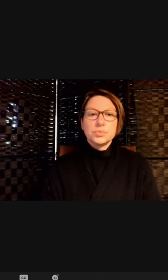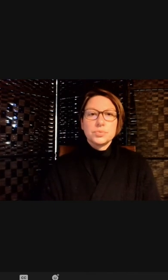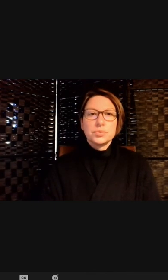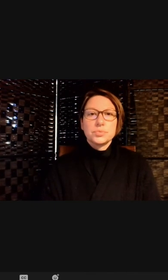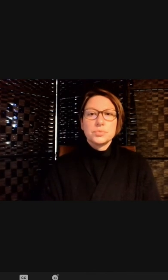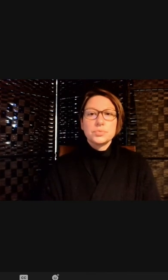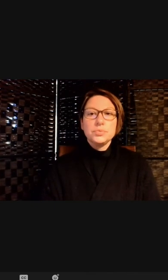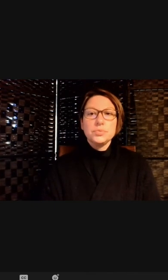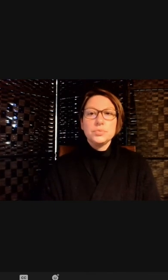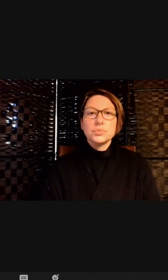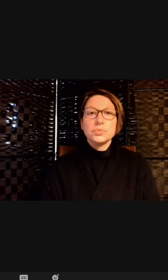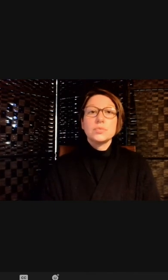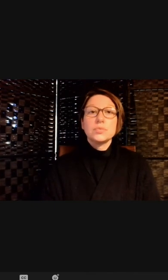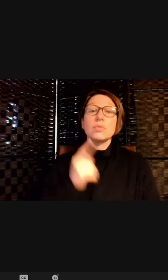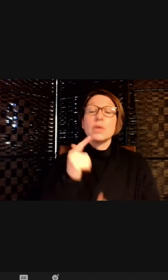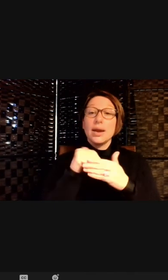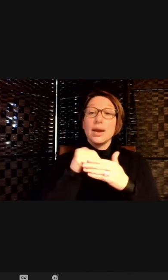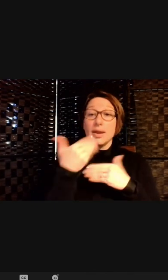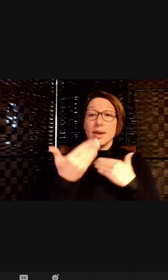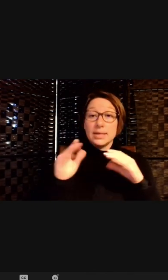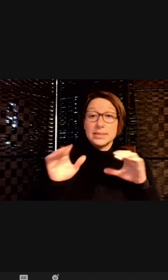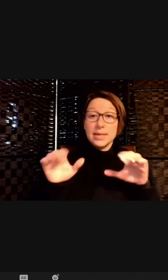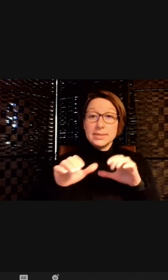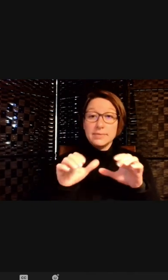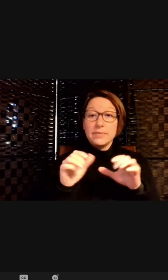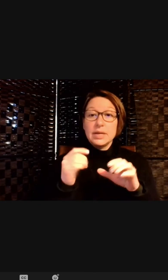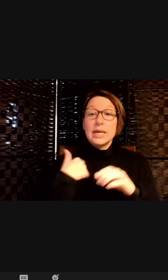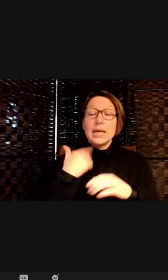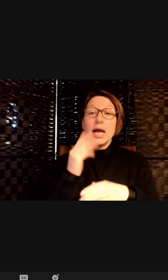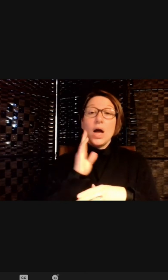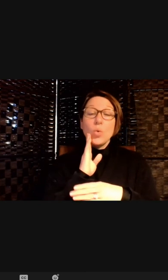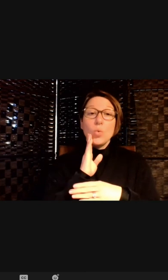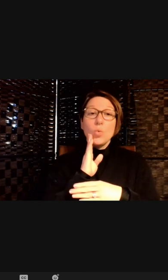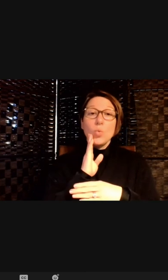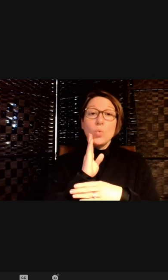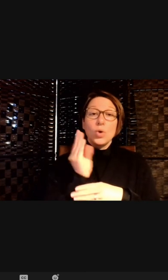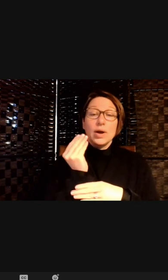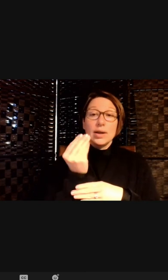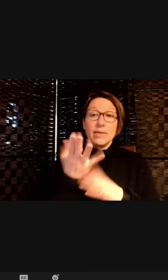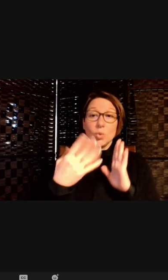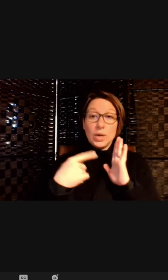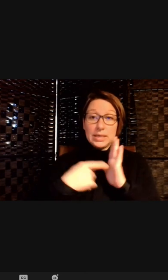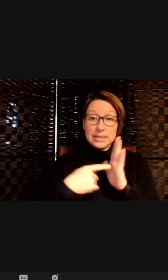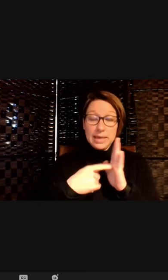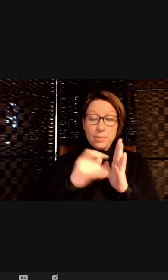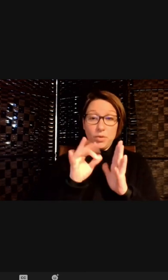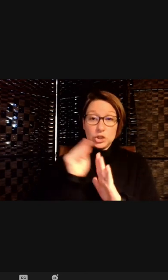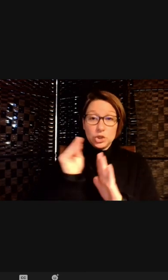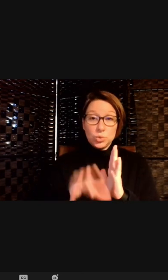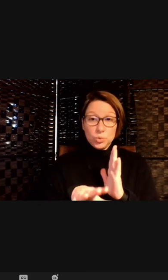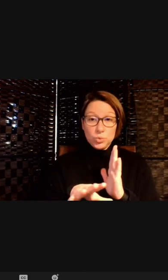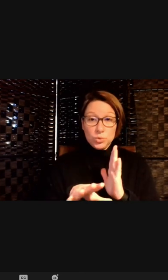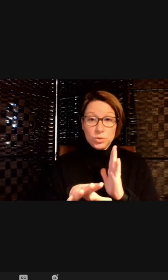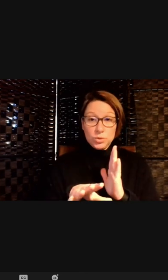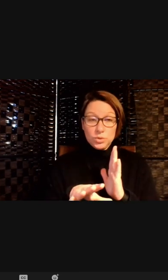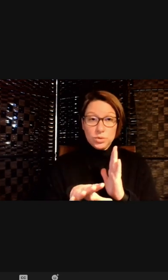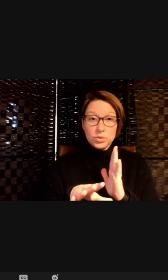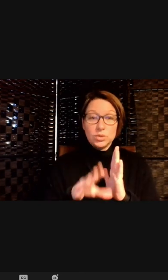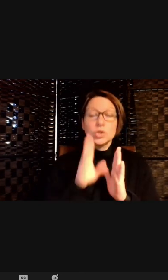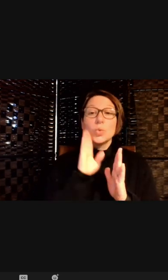right, in this next activity, I'm going to give you an example of a student, and then I'm going to give you